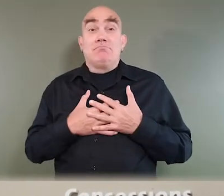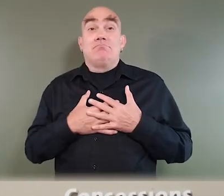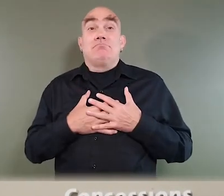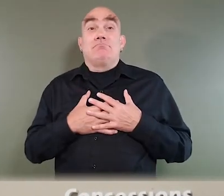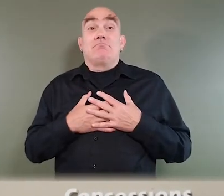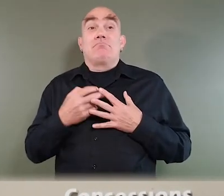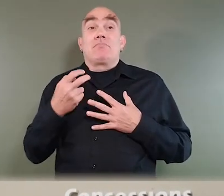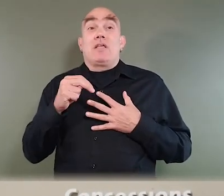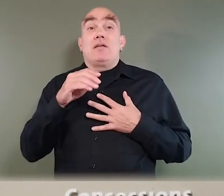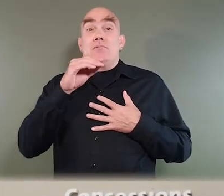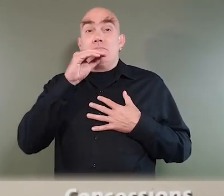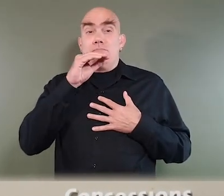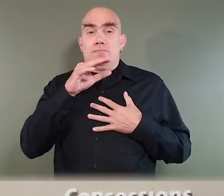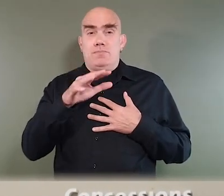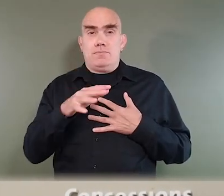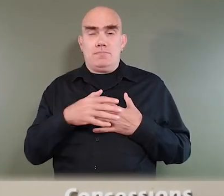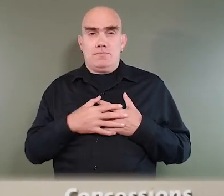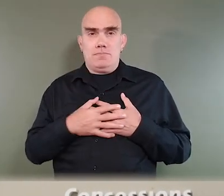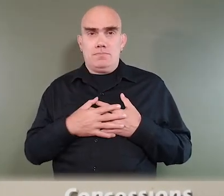And exhale again.